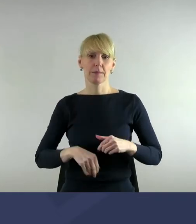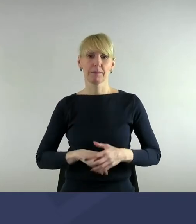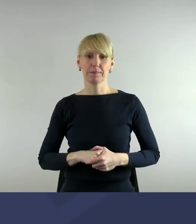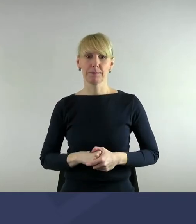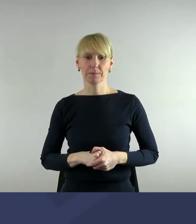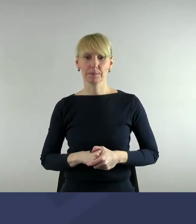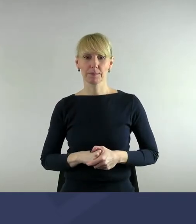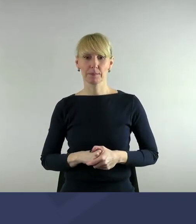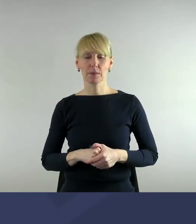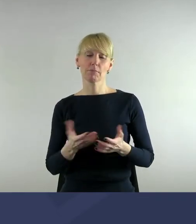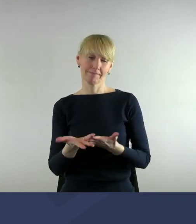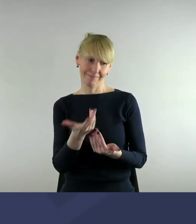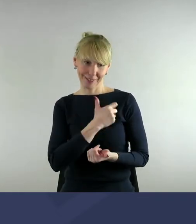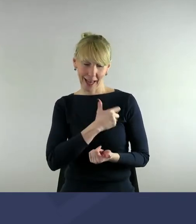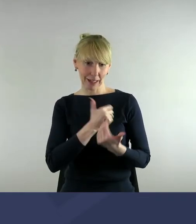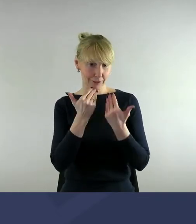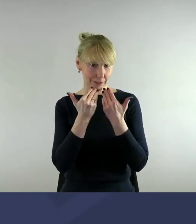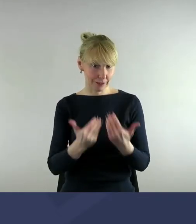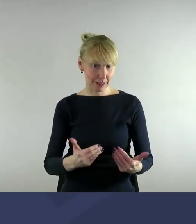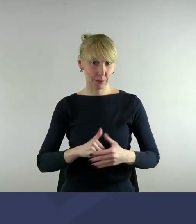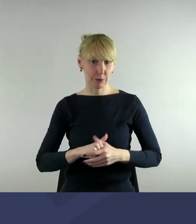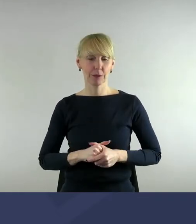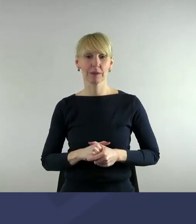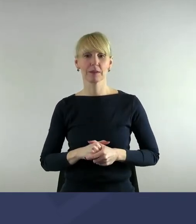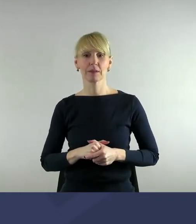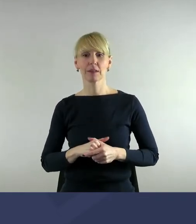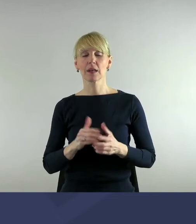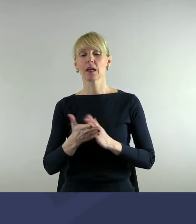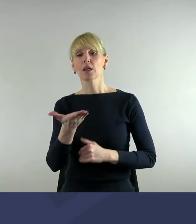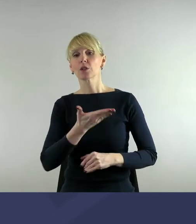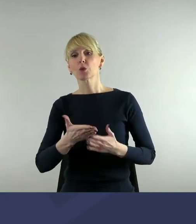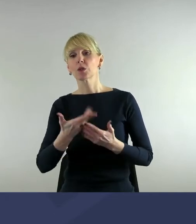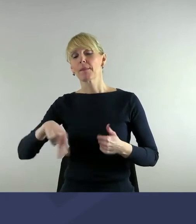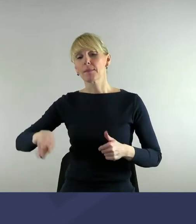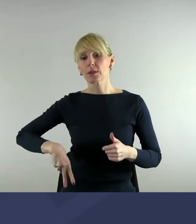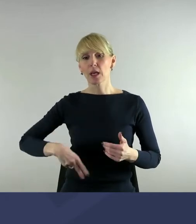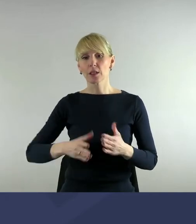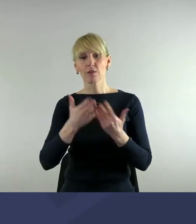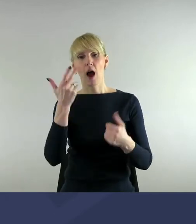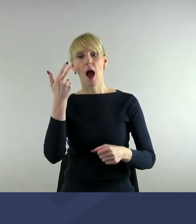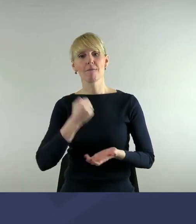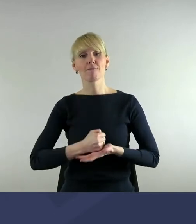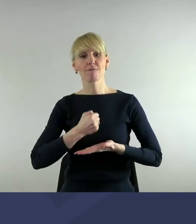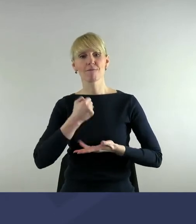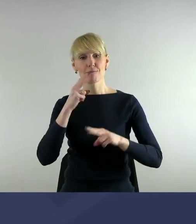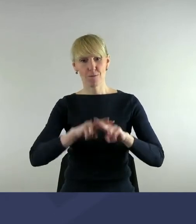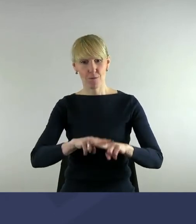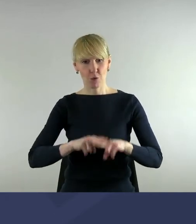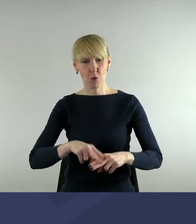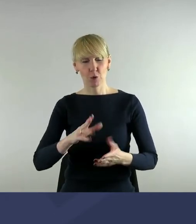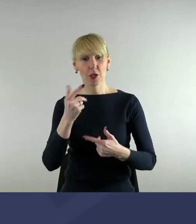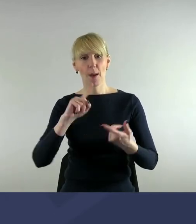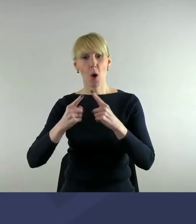we'll be able to learn today and to implement them in our institutions. So on behalf of the Ministry of Regional Funds and